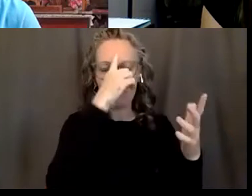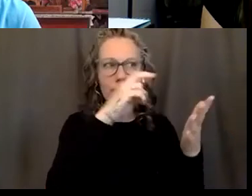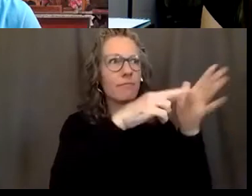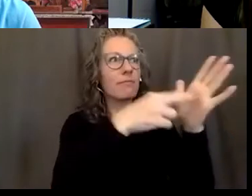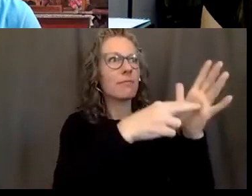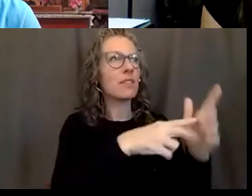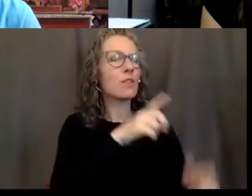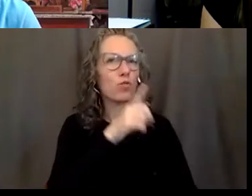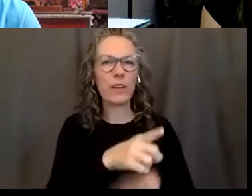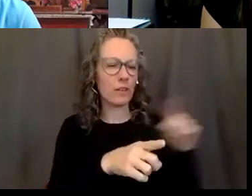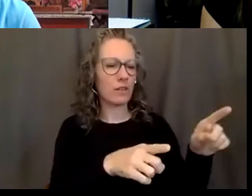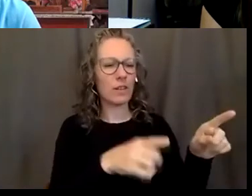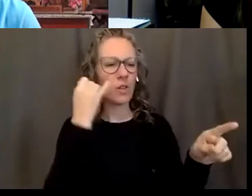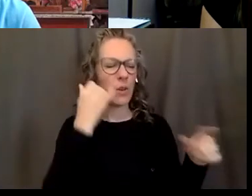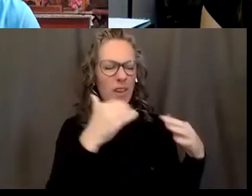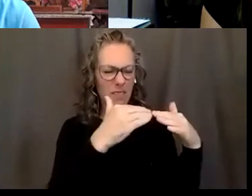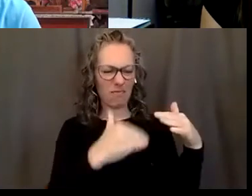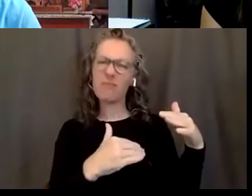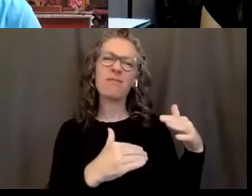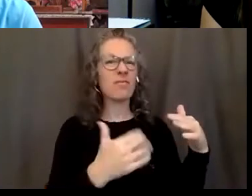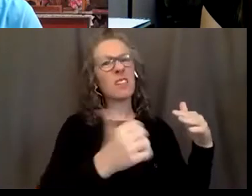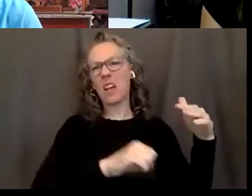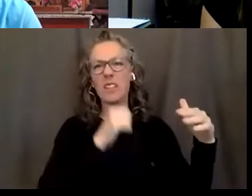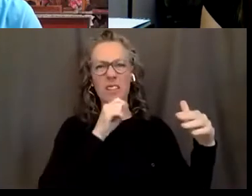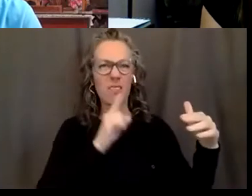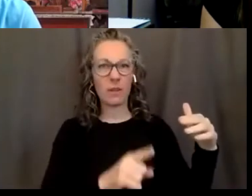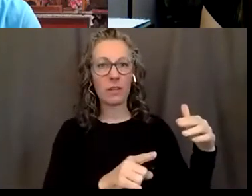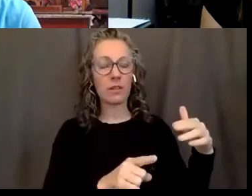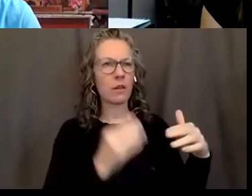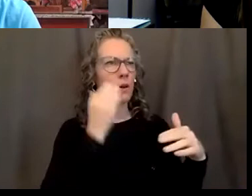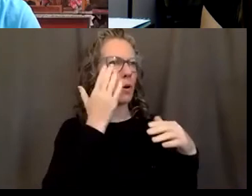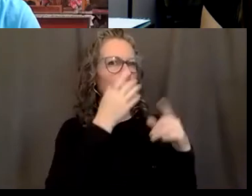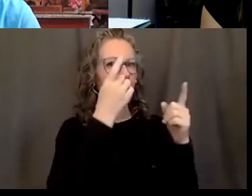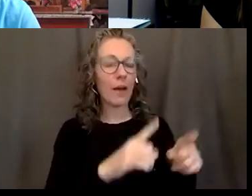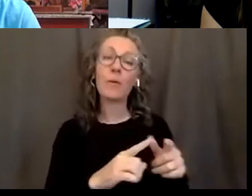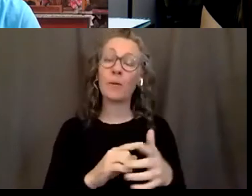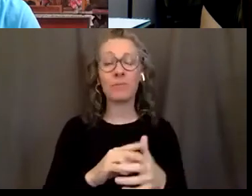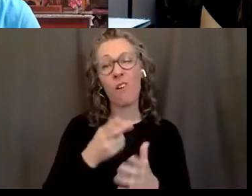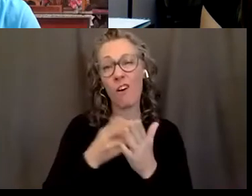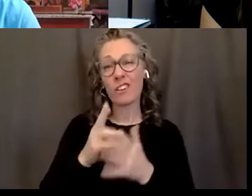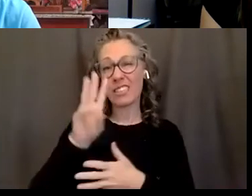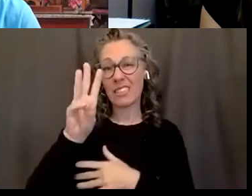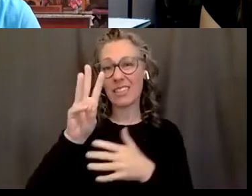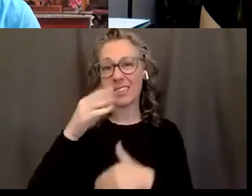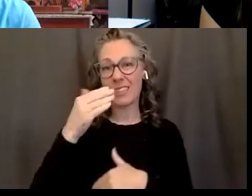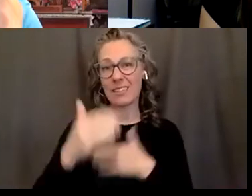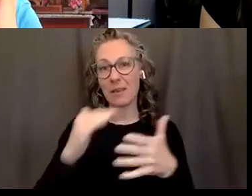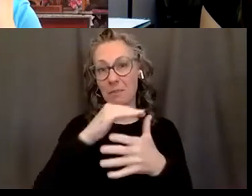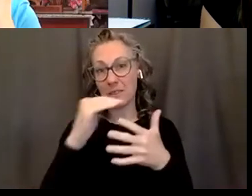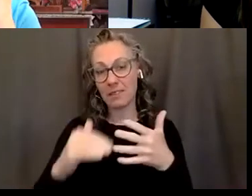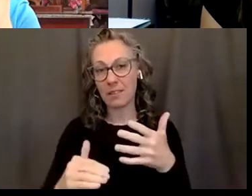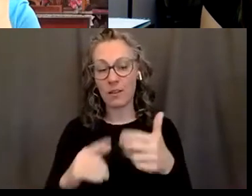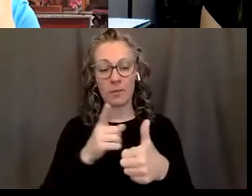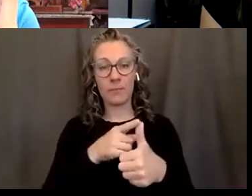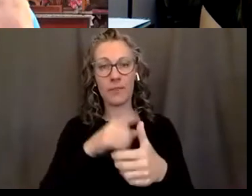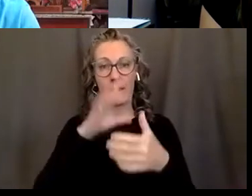You're like, if you're wanting something or you know something's going to happen, well, actually it's 6 steps. So the first one is you're connecting with spirit,